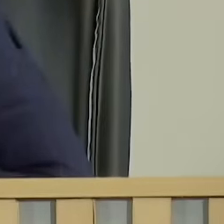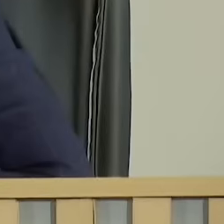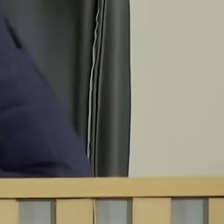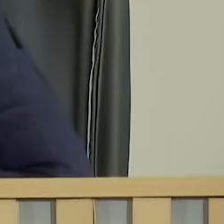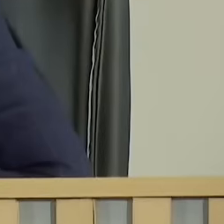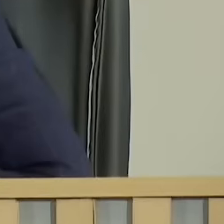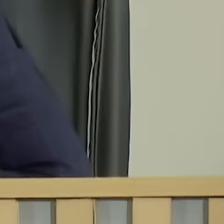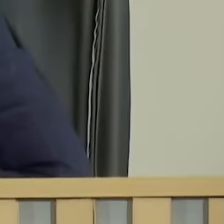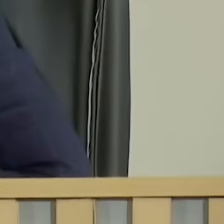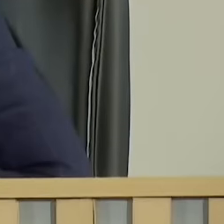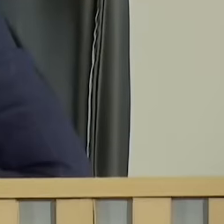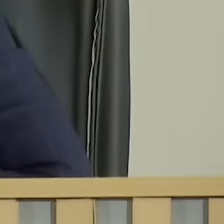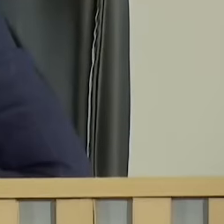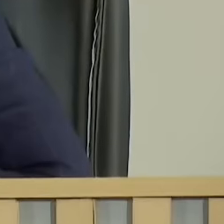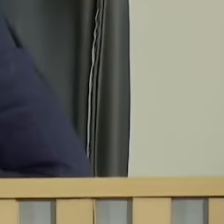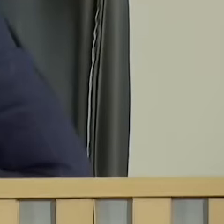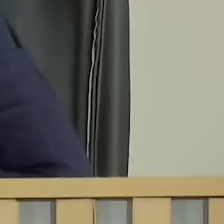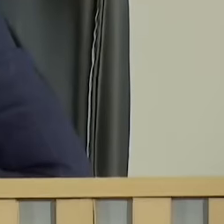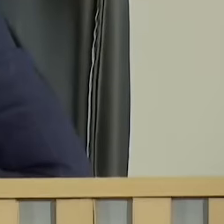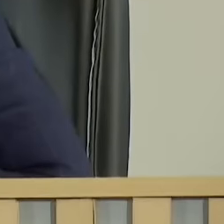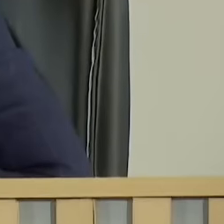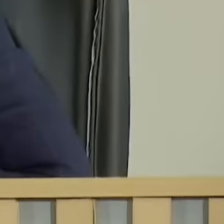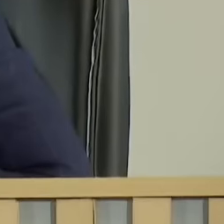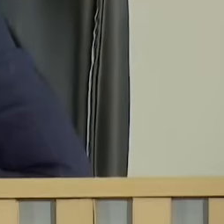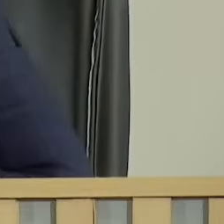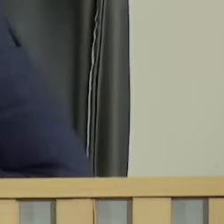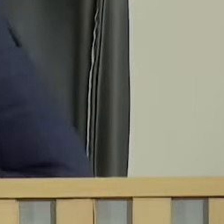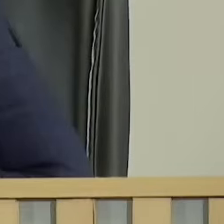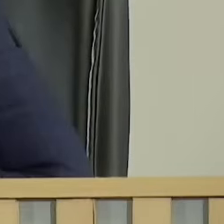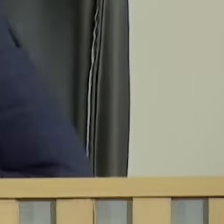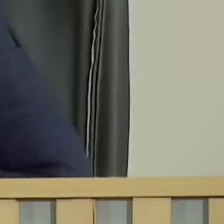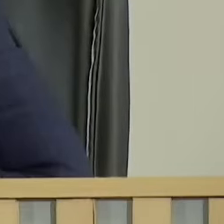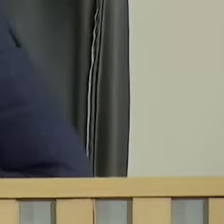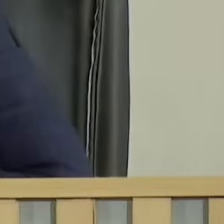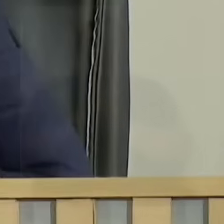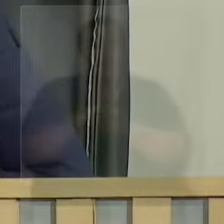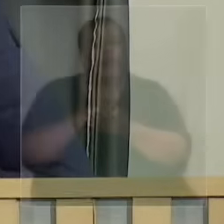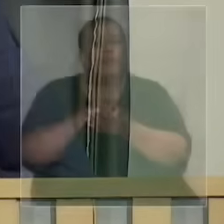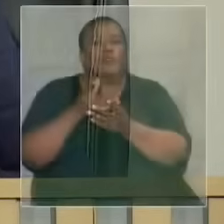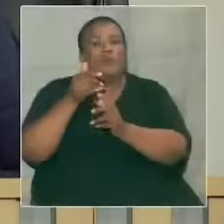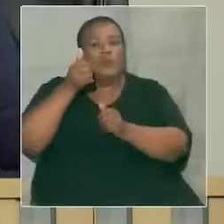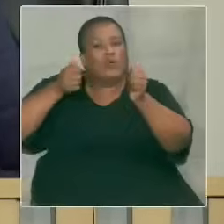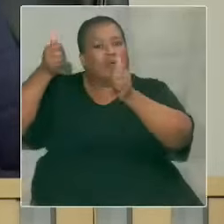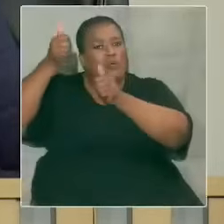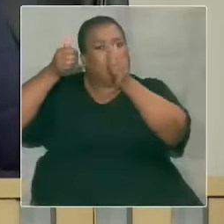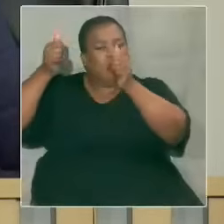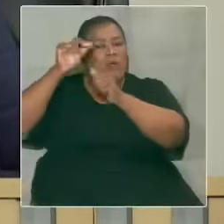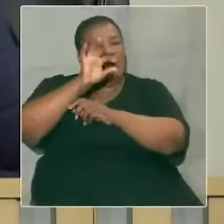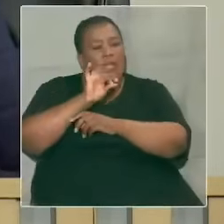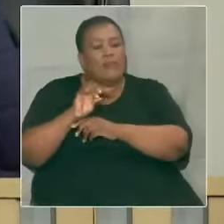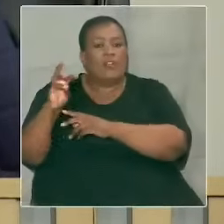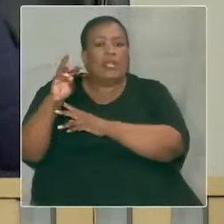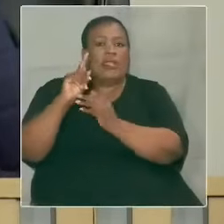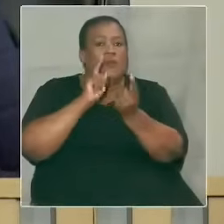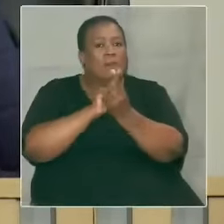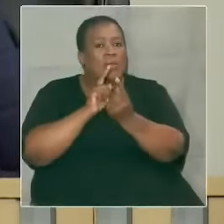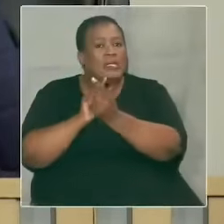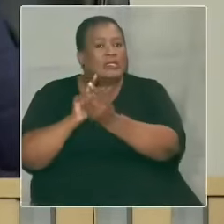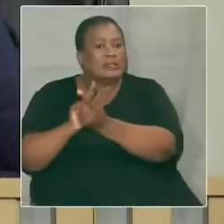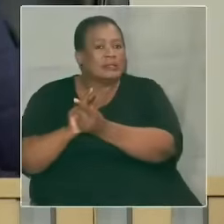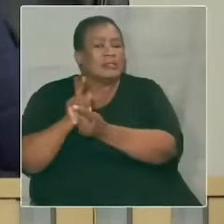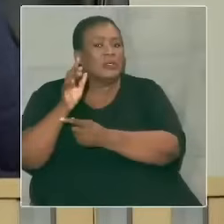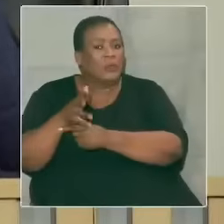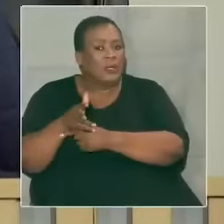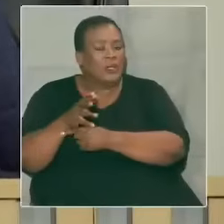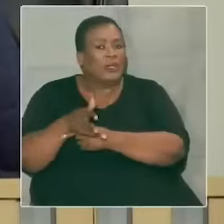tactical joint operations center. Commanders will meet on a daily basis, inspect dockets,